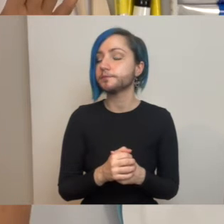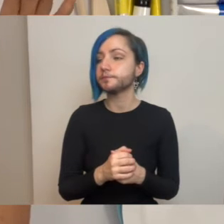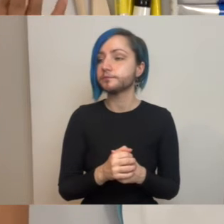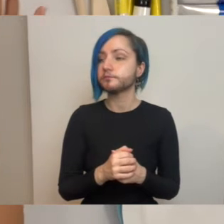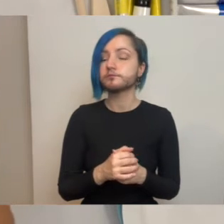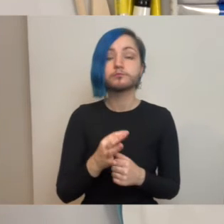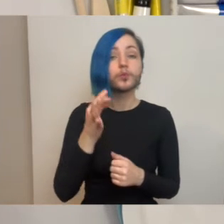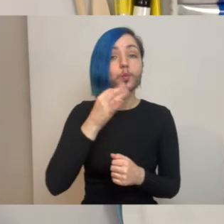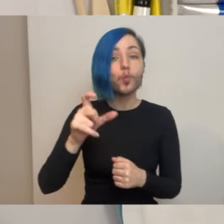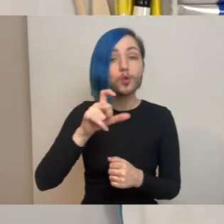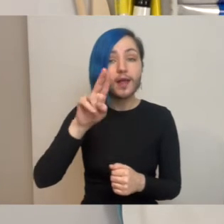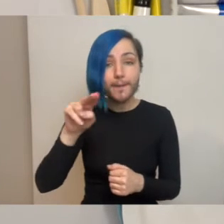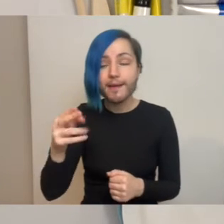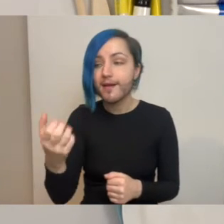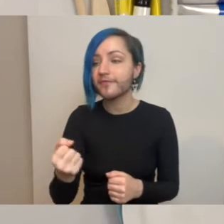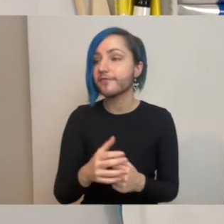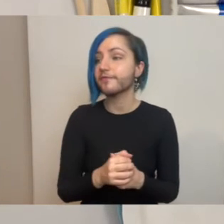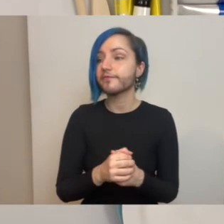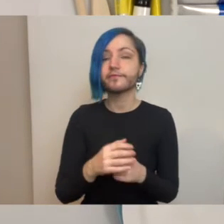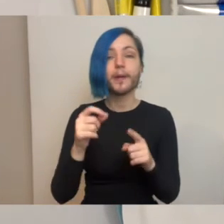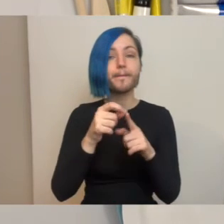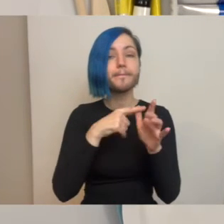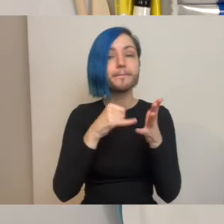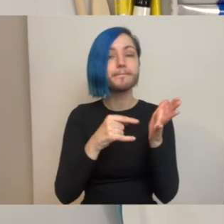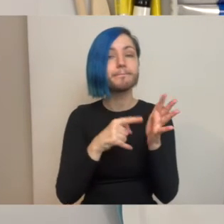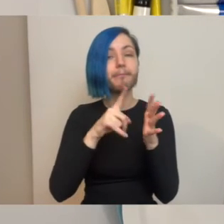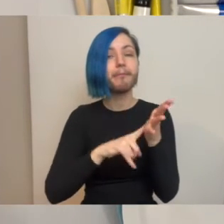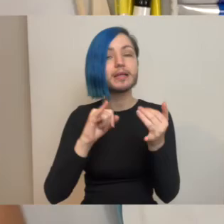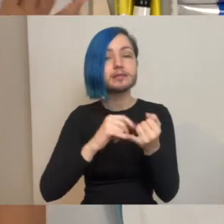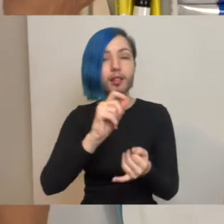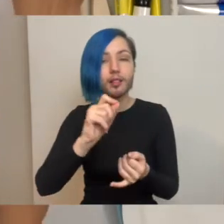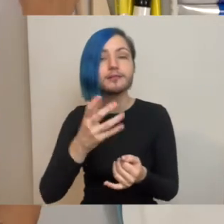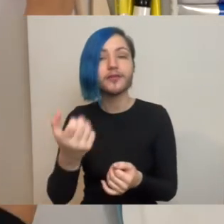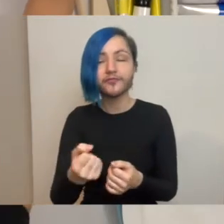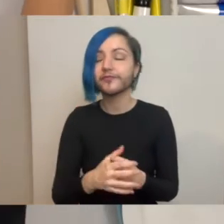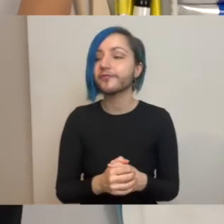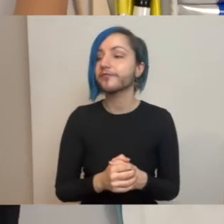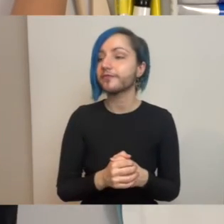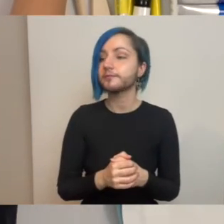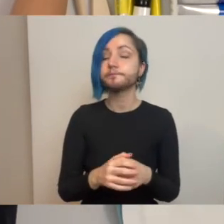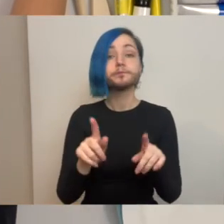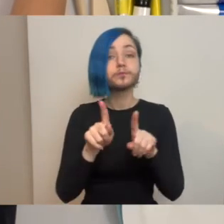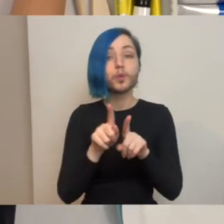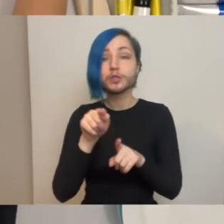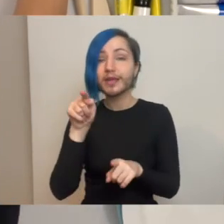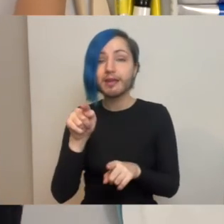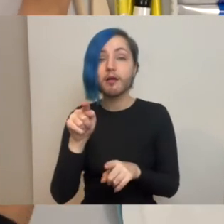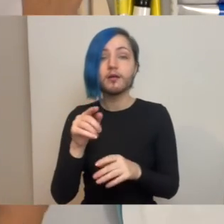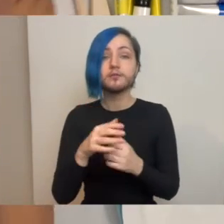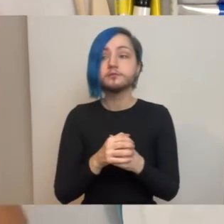some watercolour paints, and some pastels. And we also have some